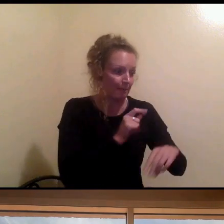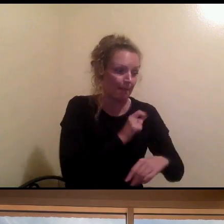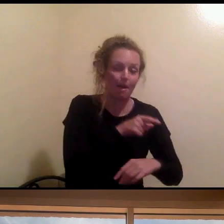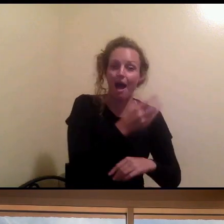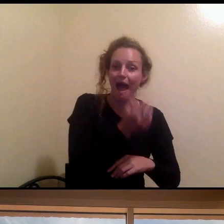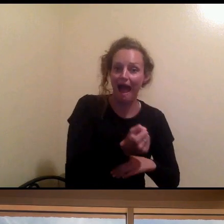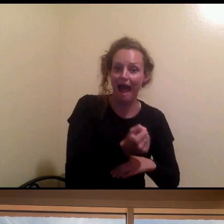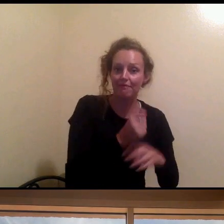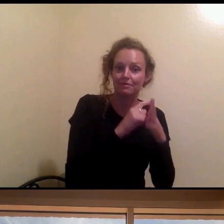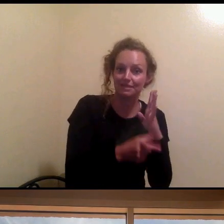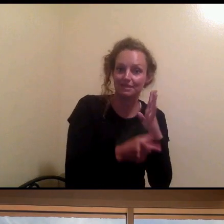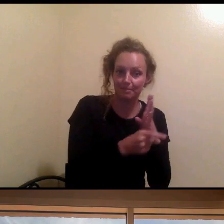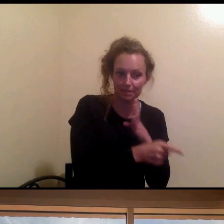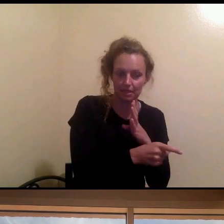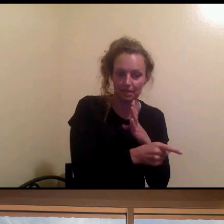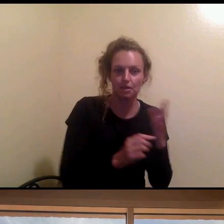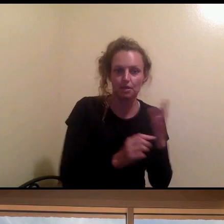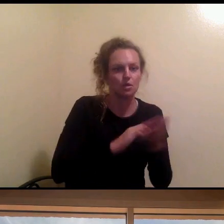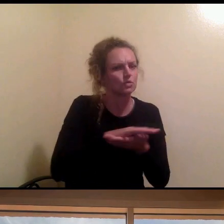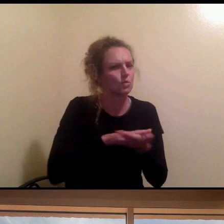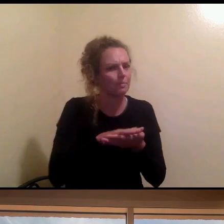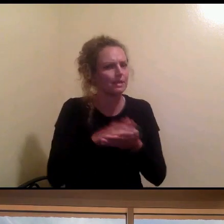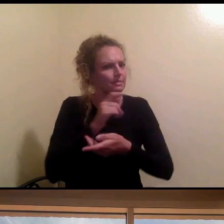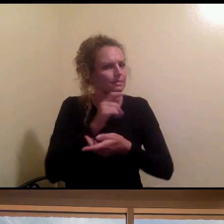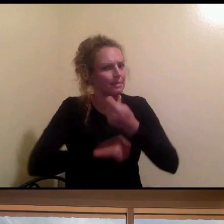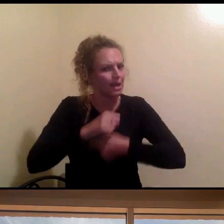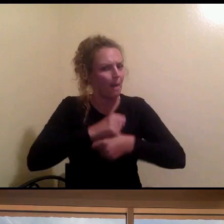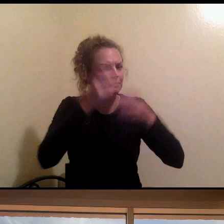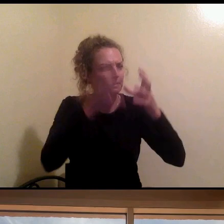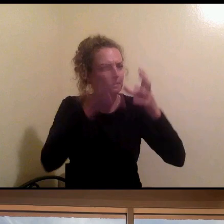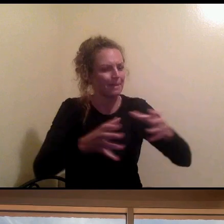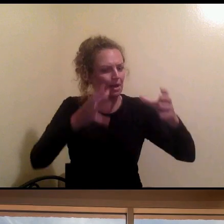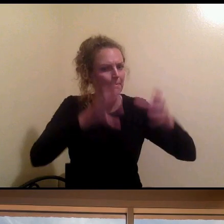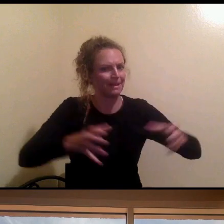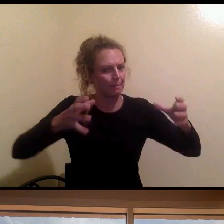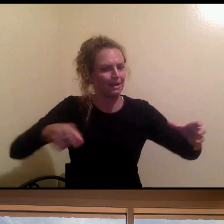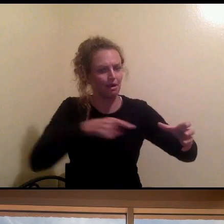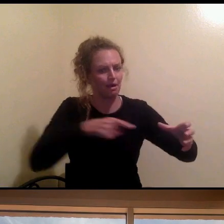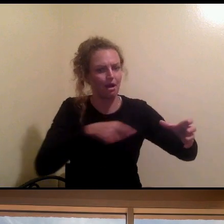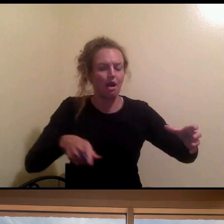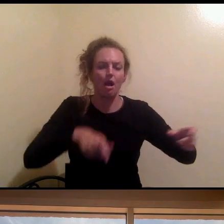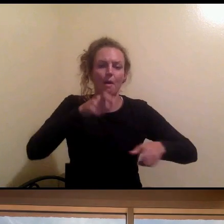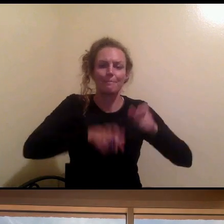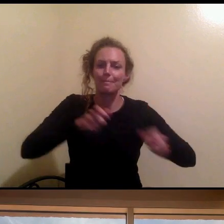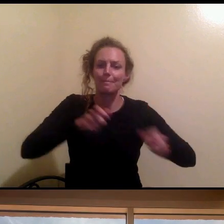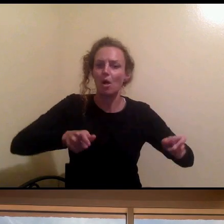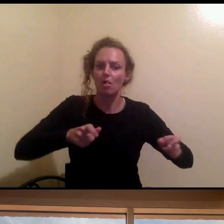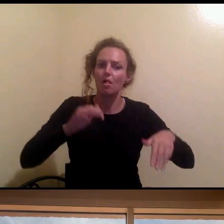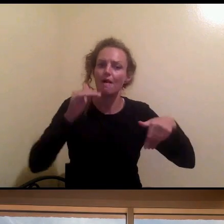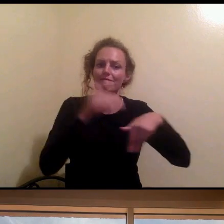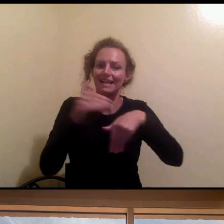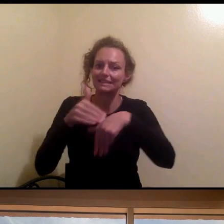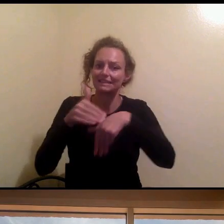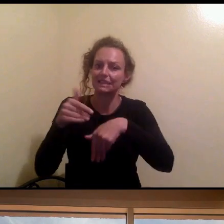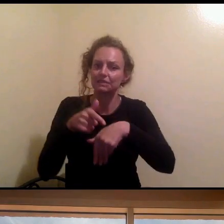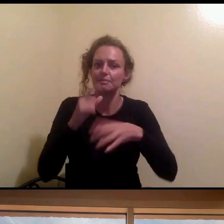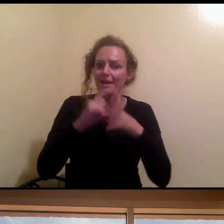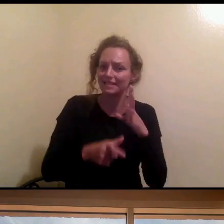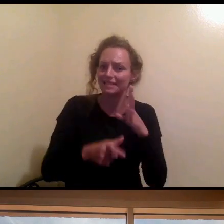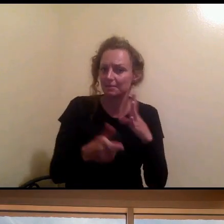growing into the 50% as the age population ages into the future of the world's population. So from there, it's been a lot of